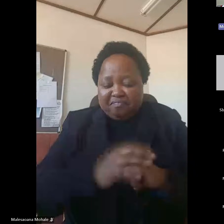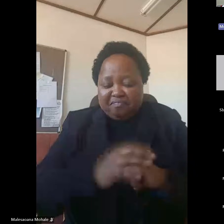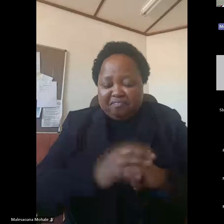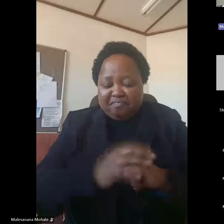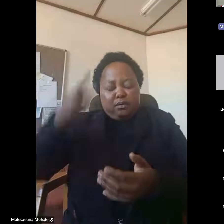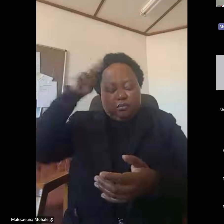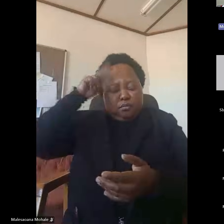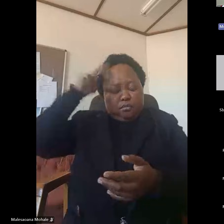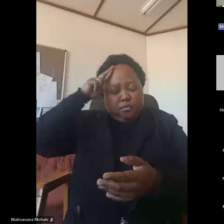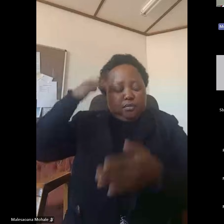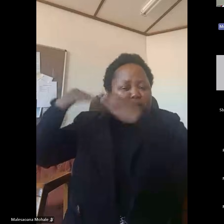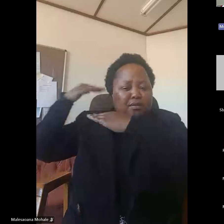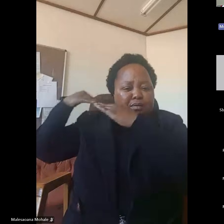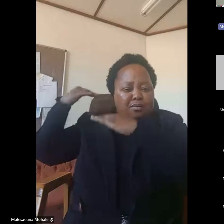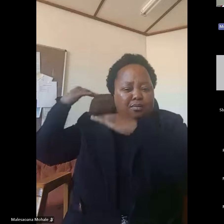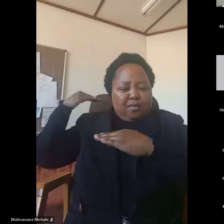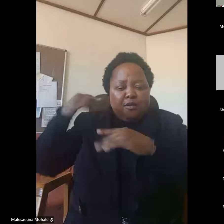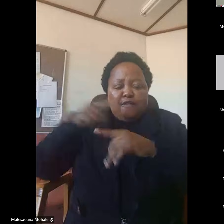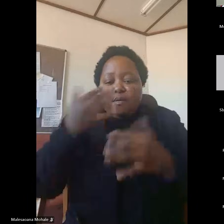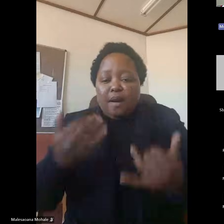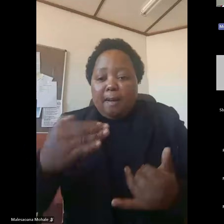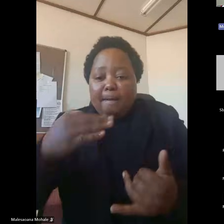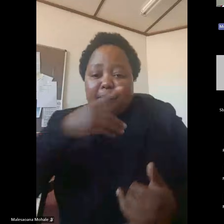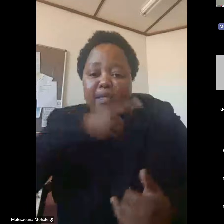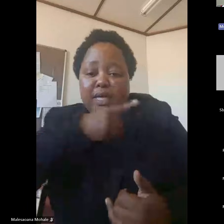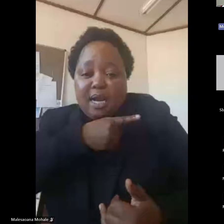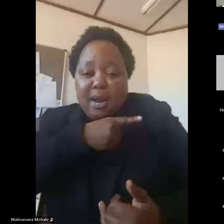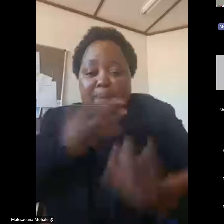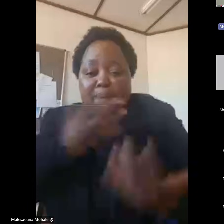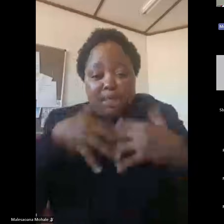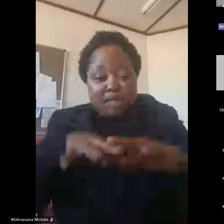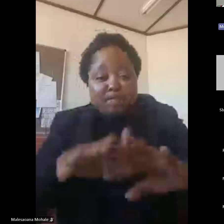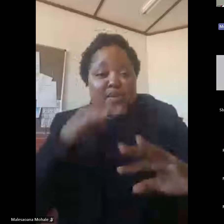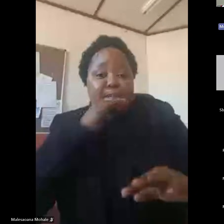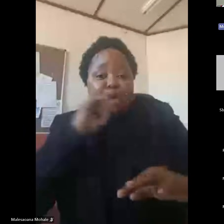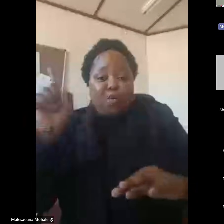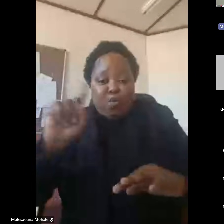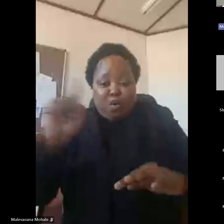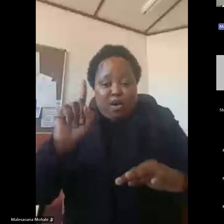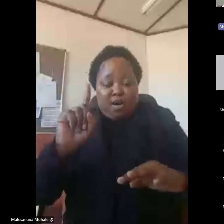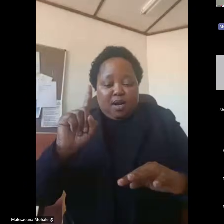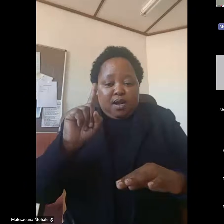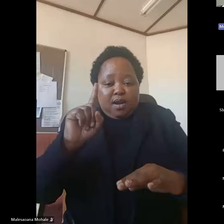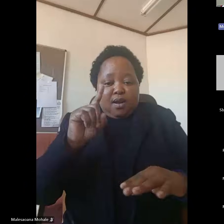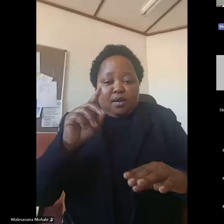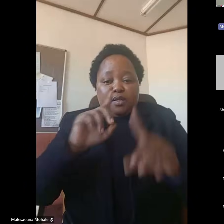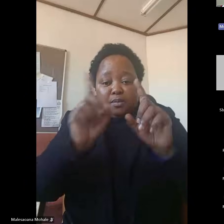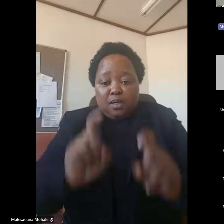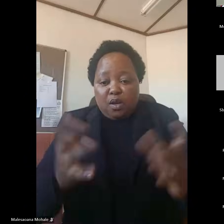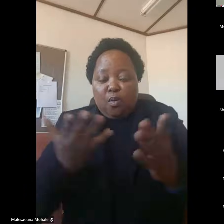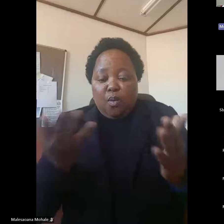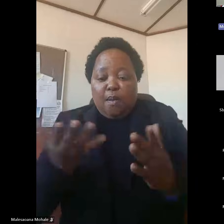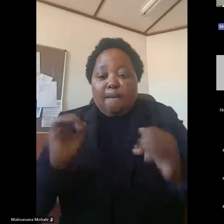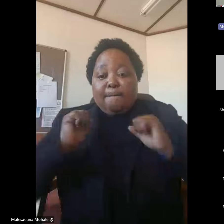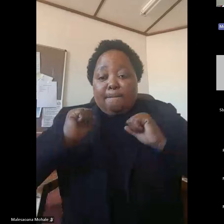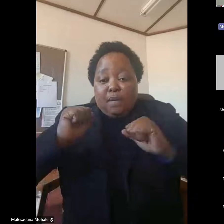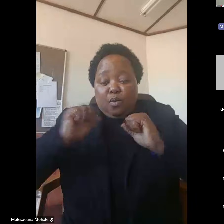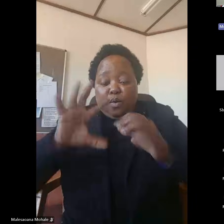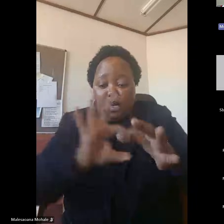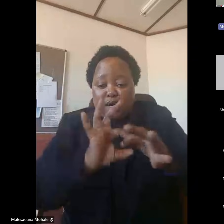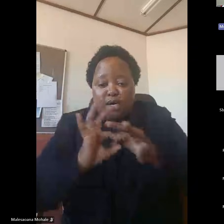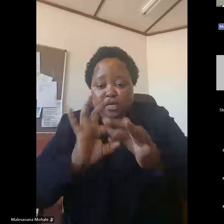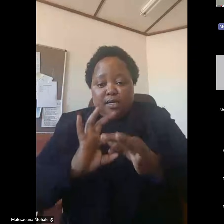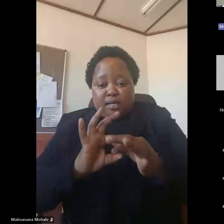purpose and the meaning of gender mainstreaming, particularly in relation to power relations among different genders. She